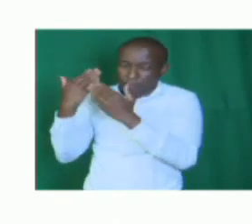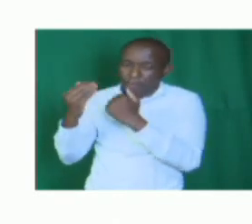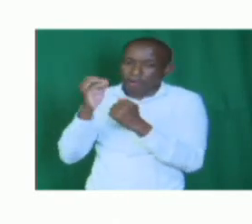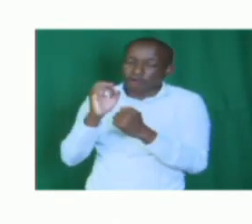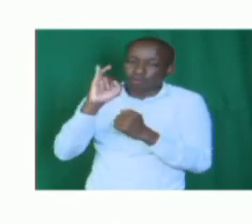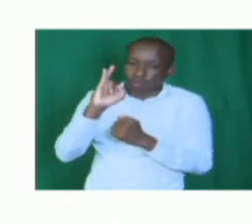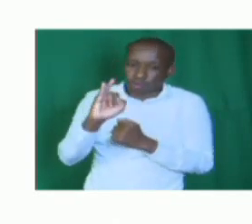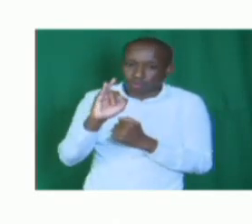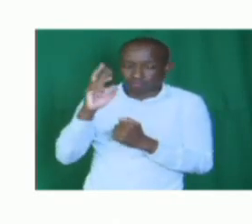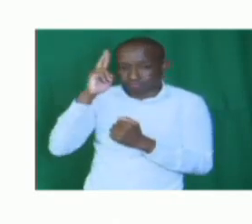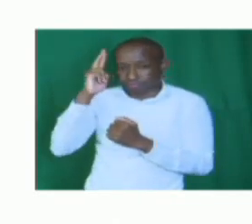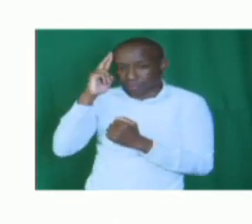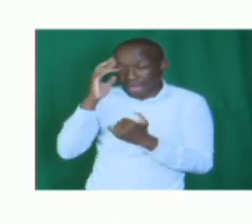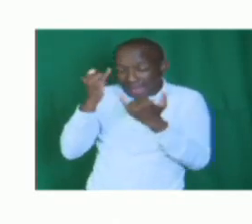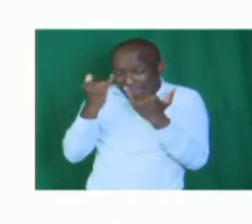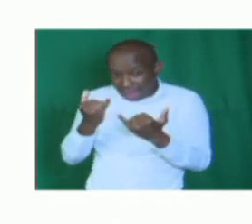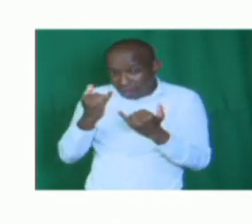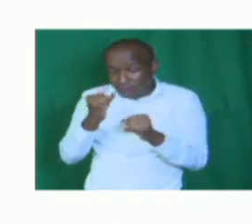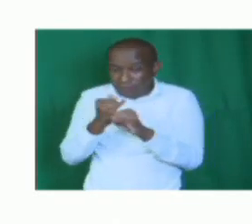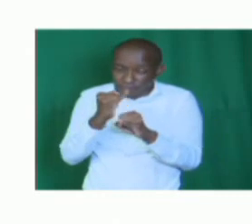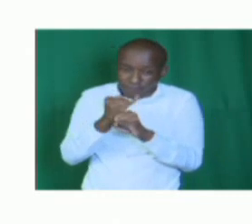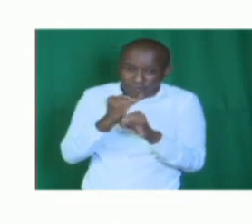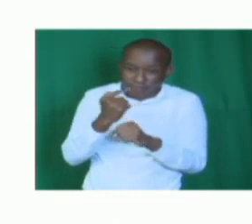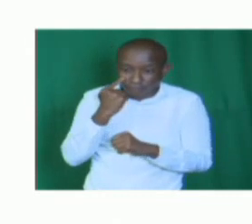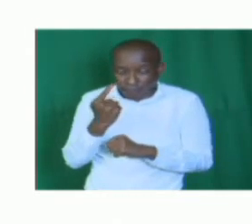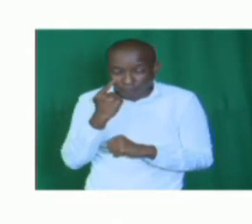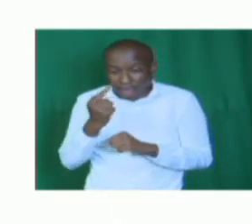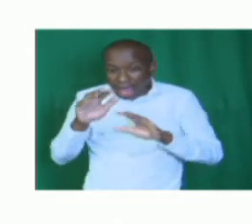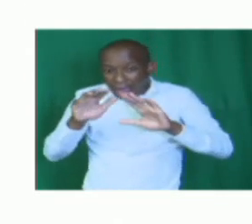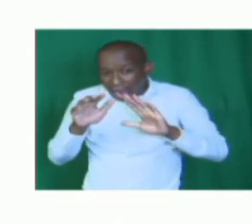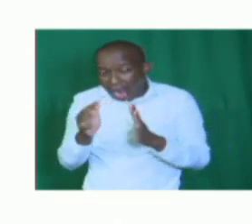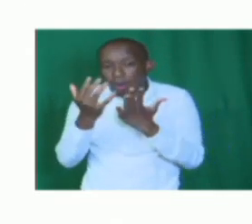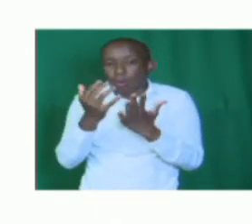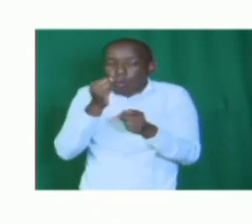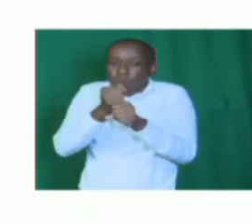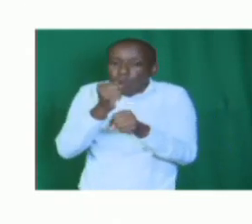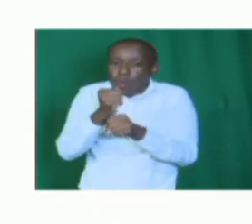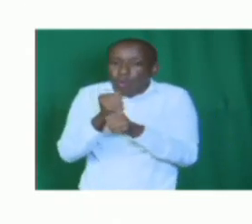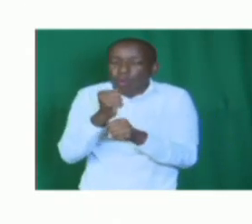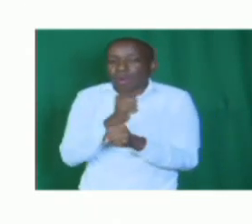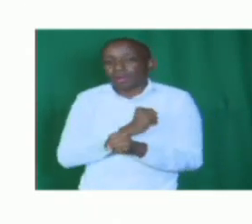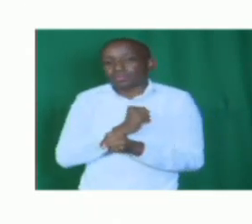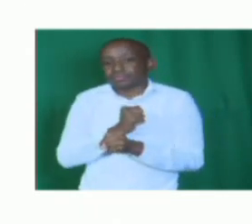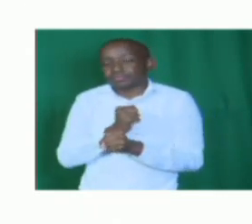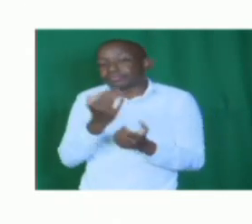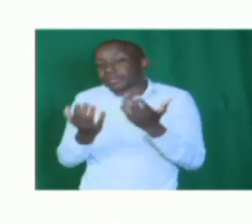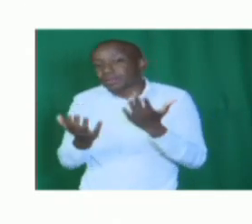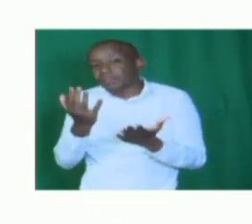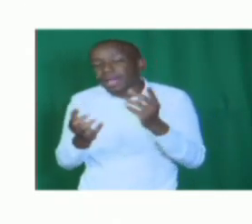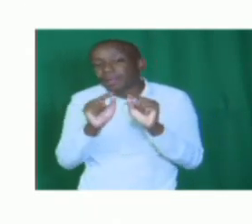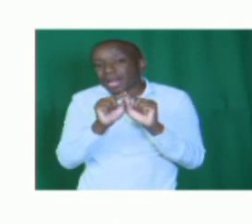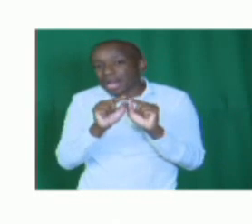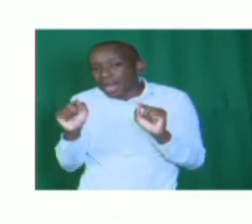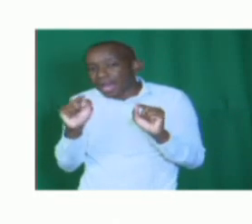now is we are just going to quickly look at how we would work with, for instance, a line